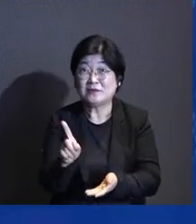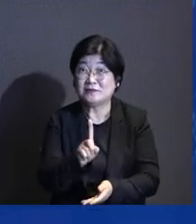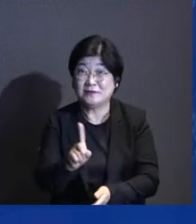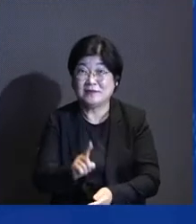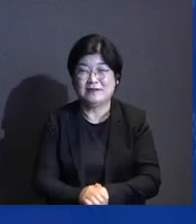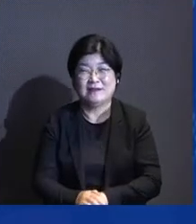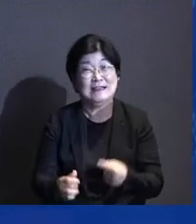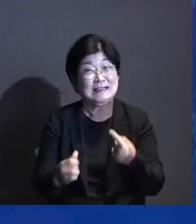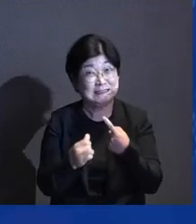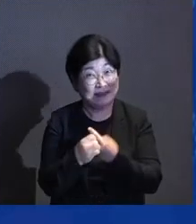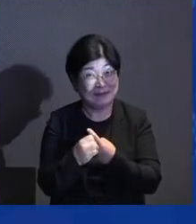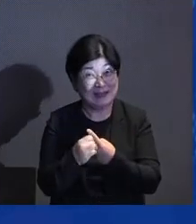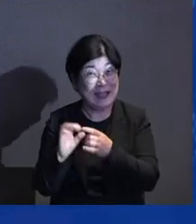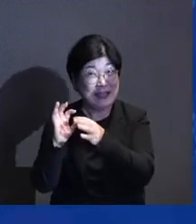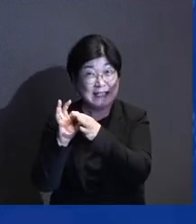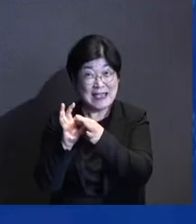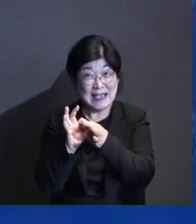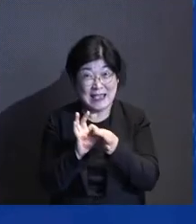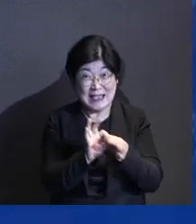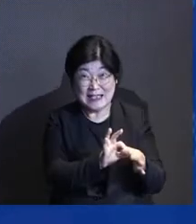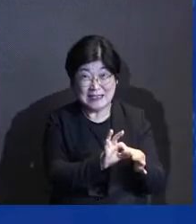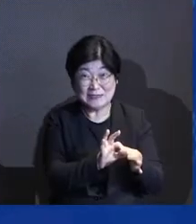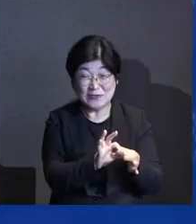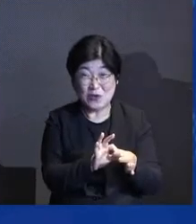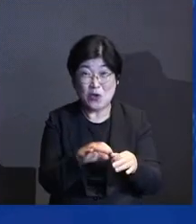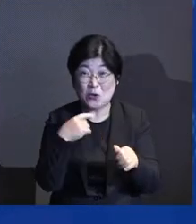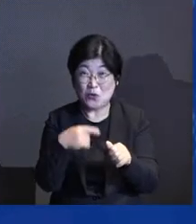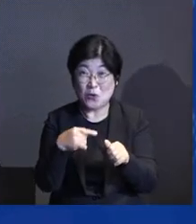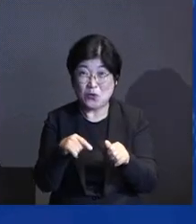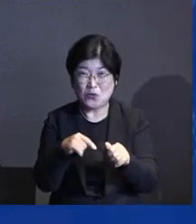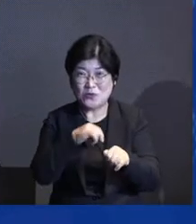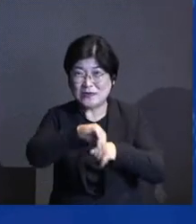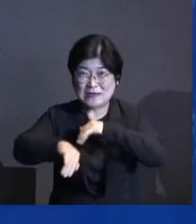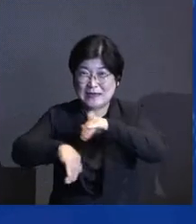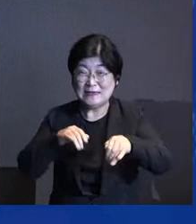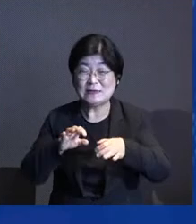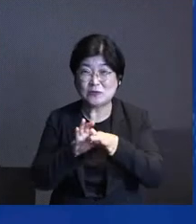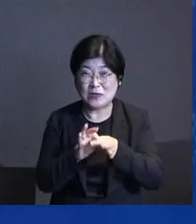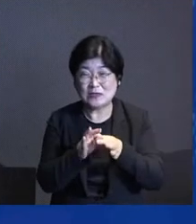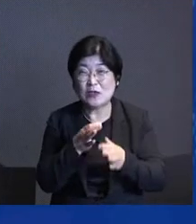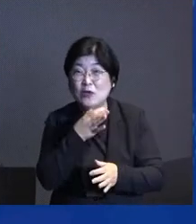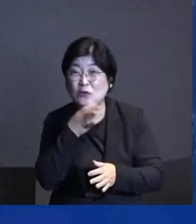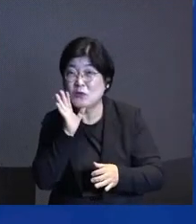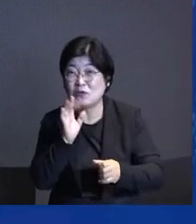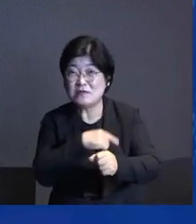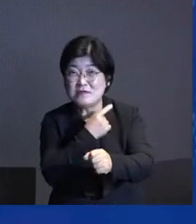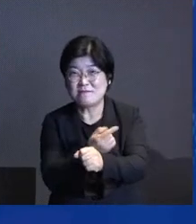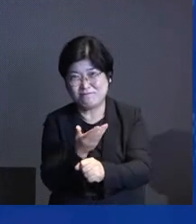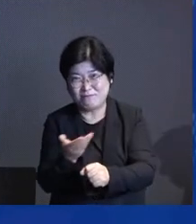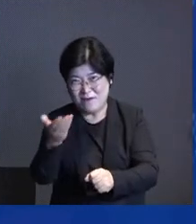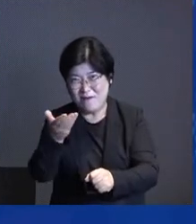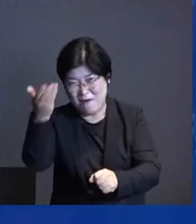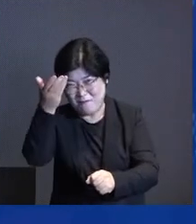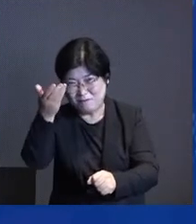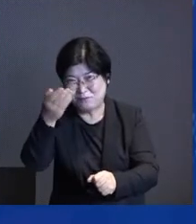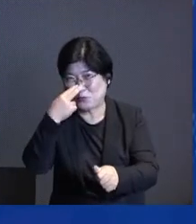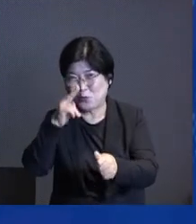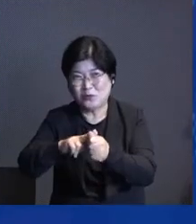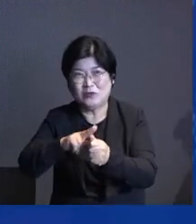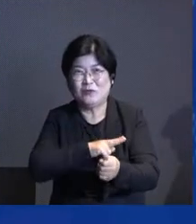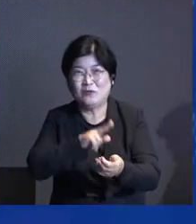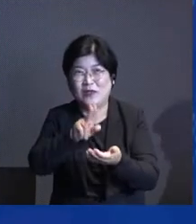Continuing education and interventions are needed to improve the capacity of older people. We need to provide